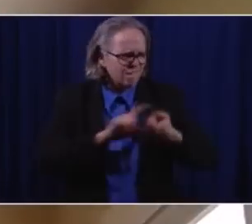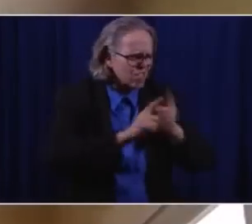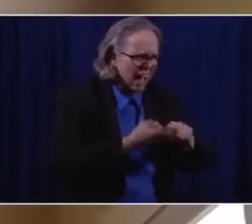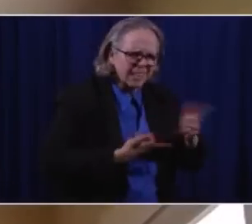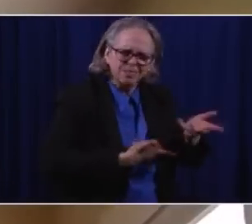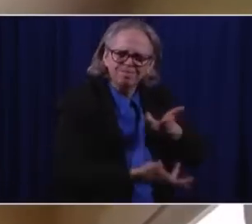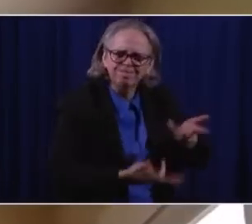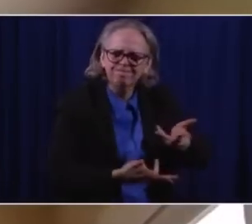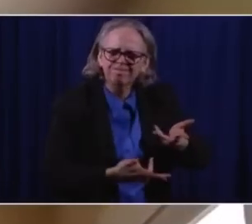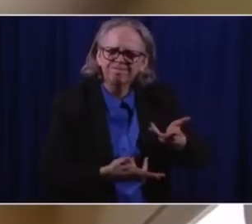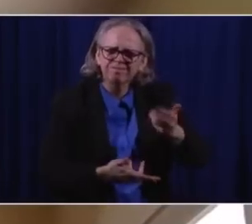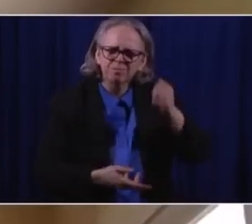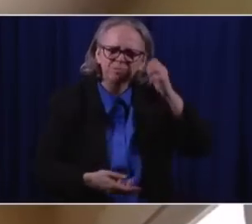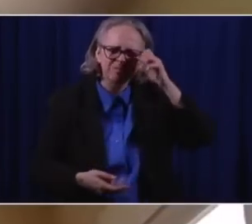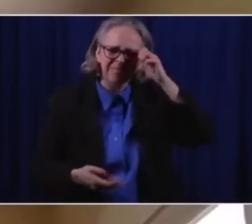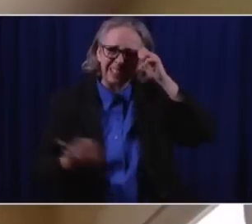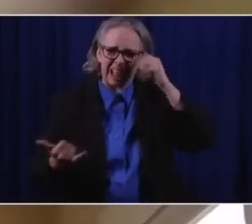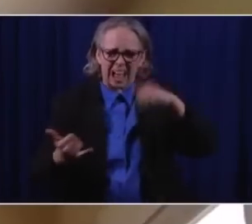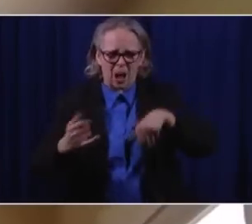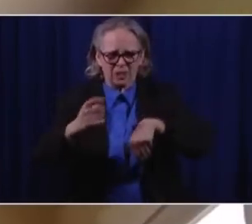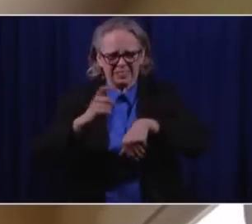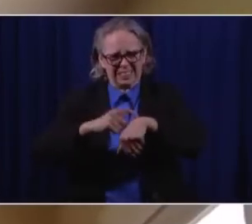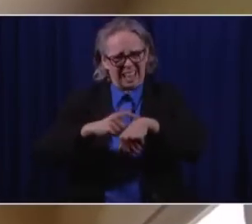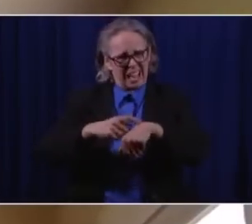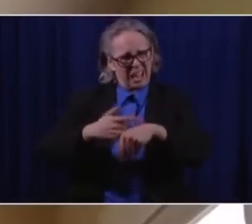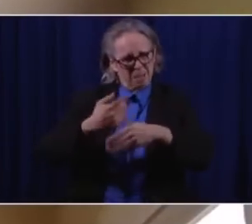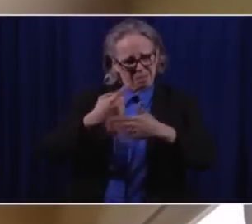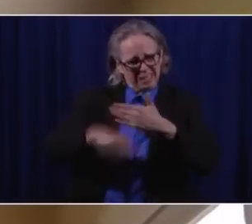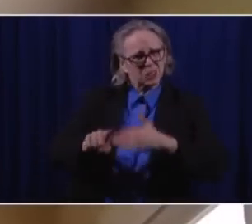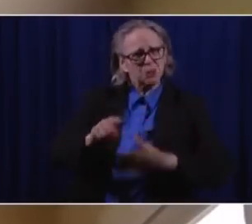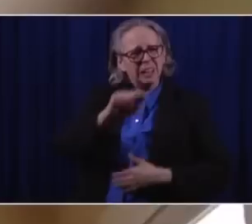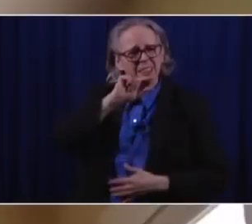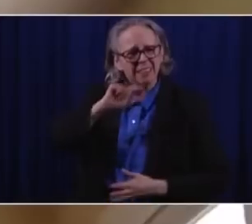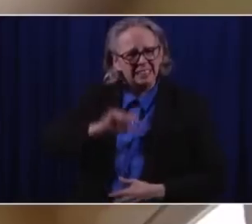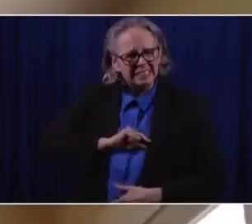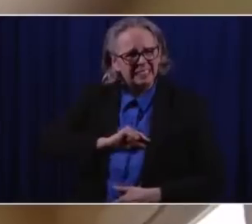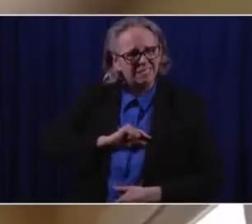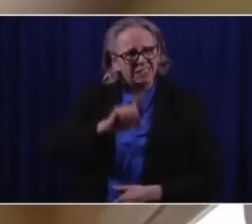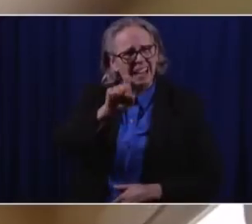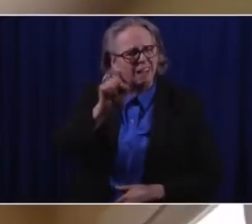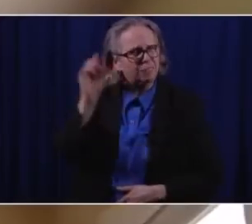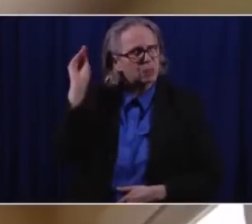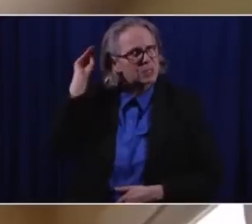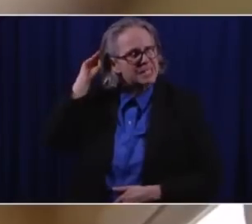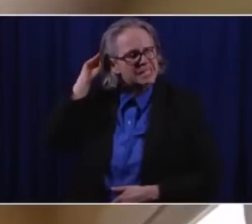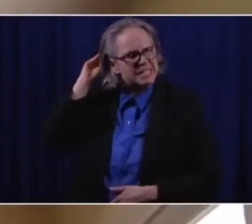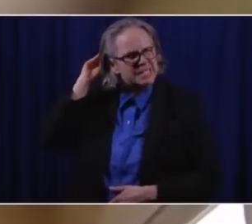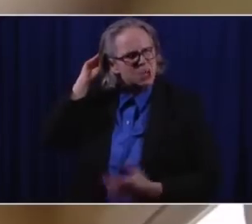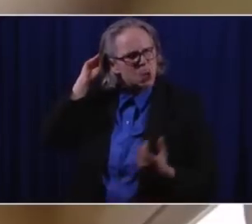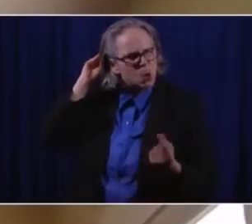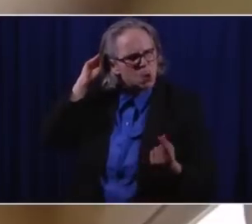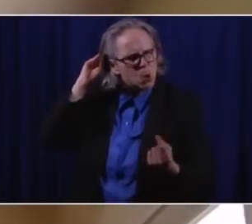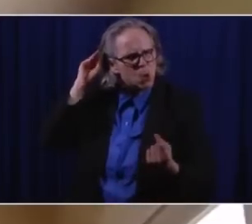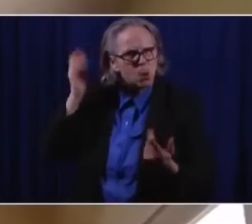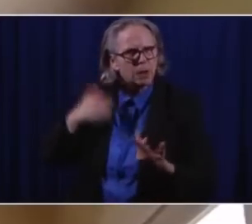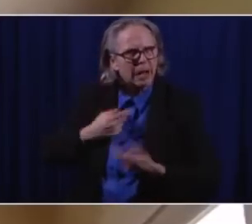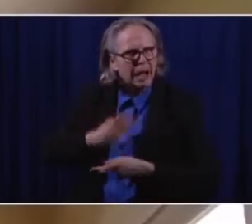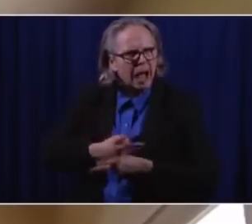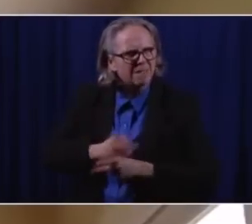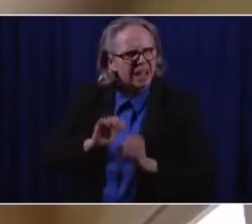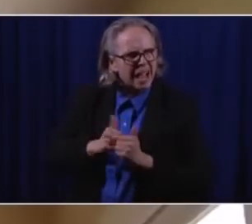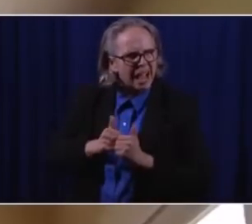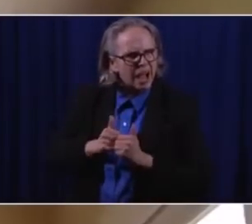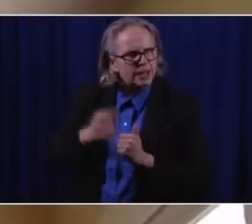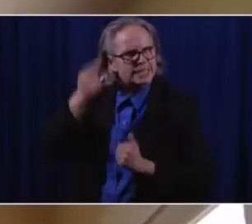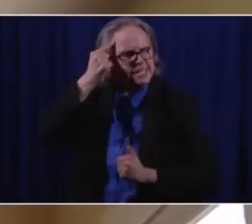we need to keep all of this in mind and realize that even if your gathering is small,